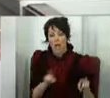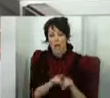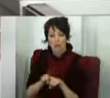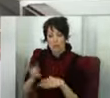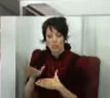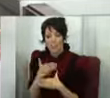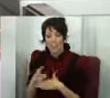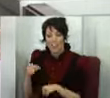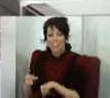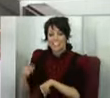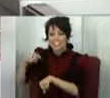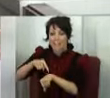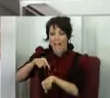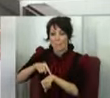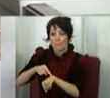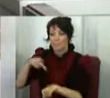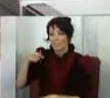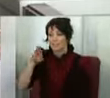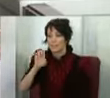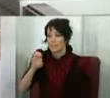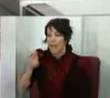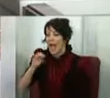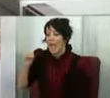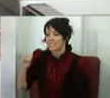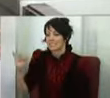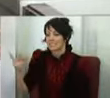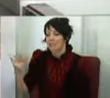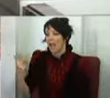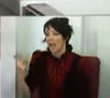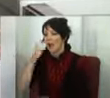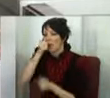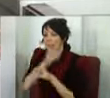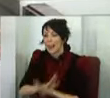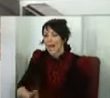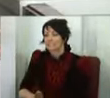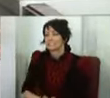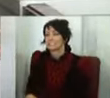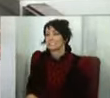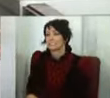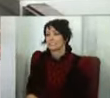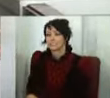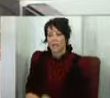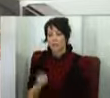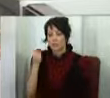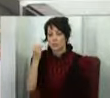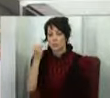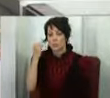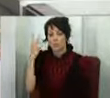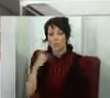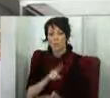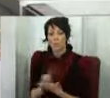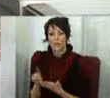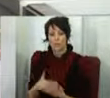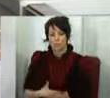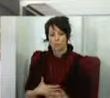that Phoebe and I are also blessed. I'm 12 weeks pregnant as of